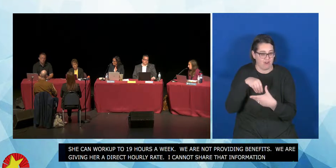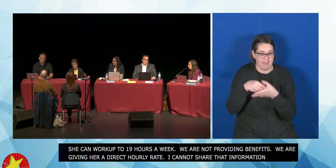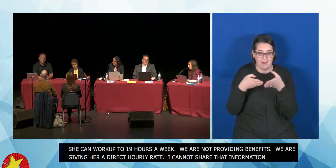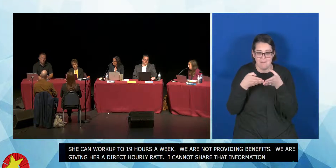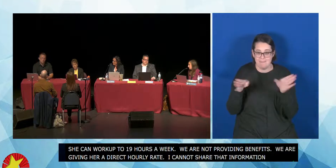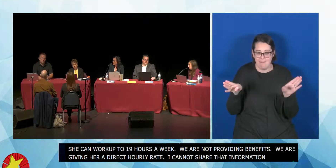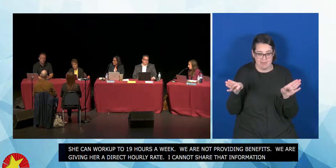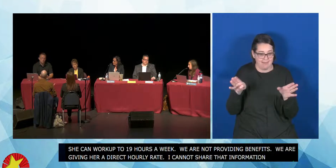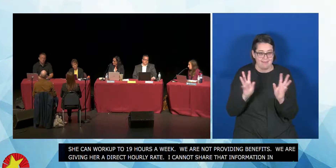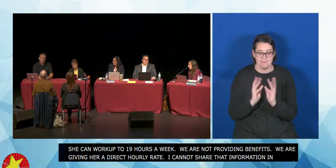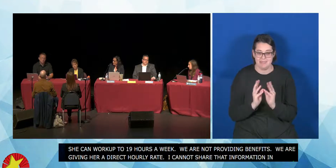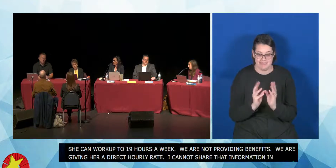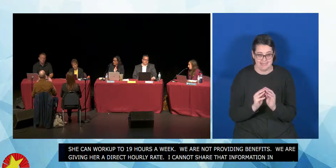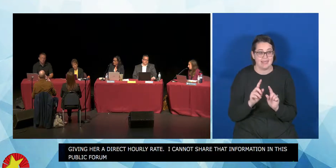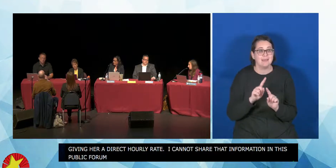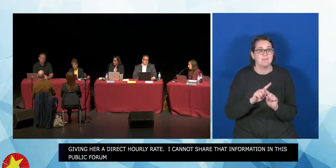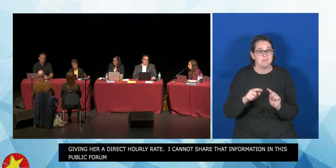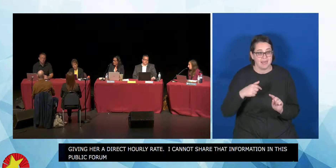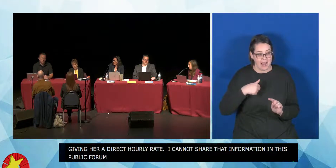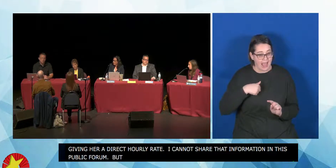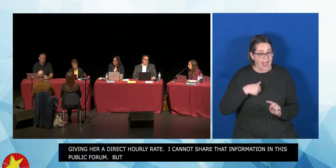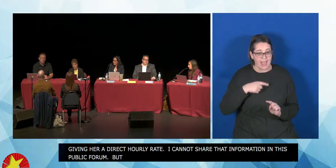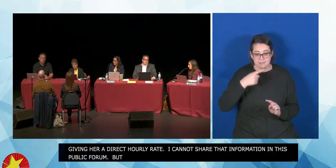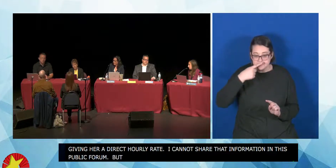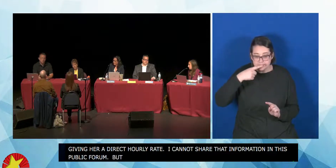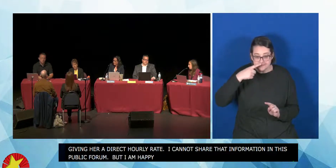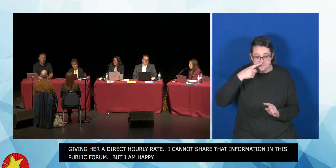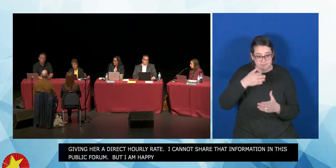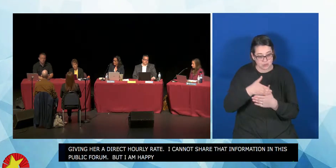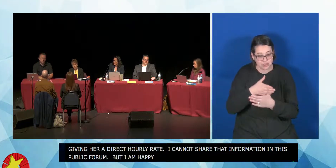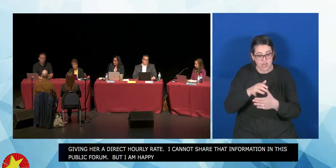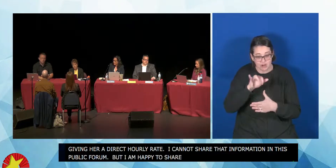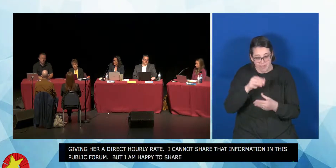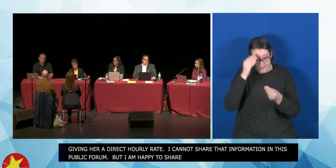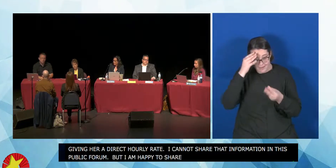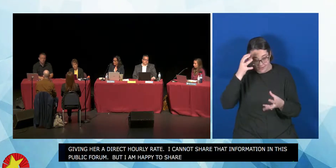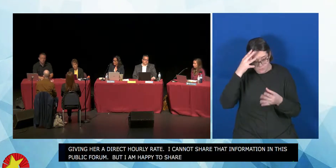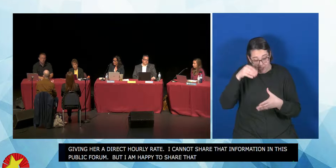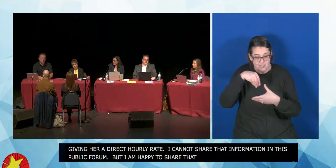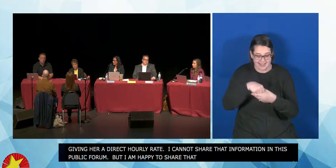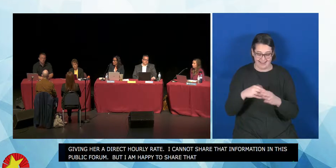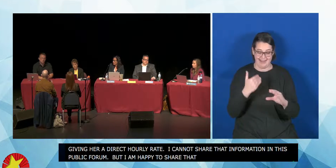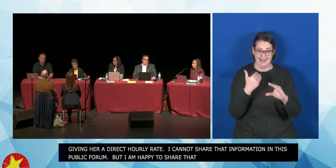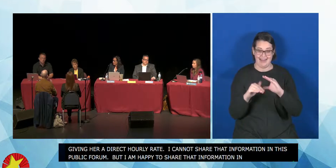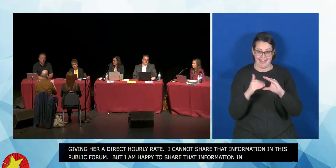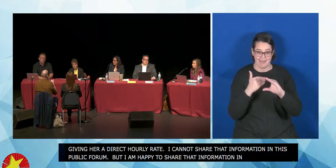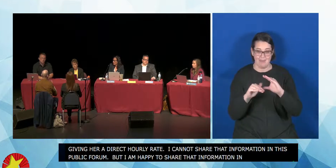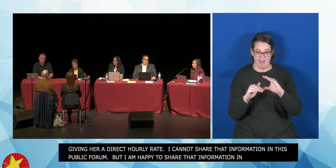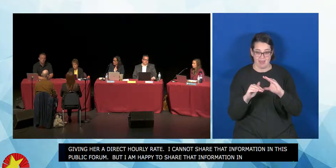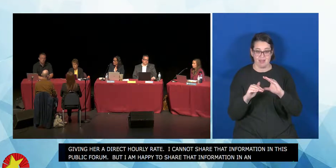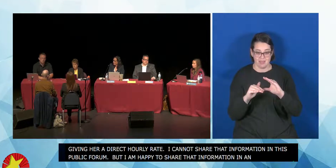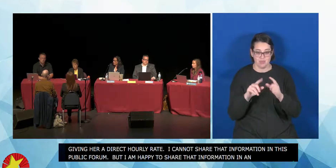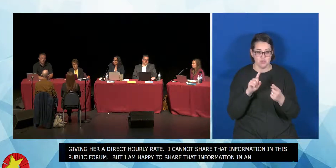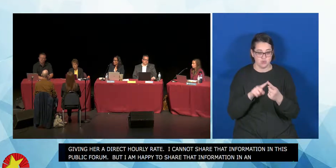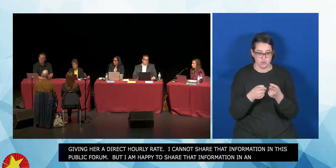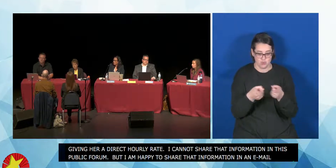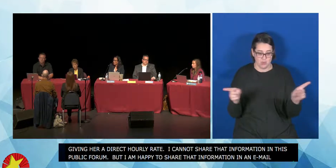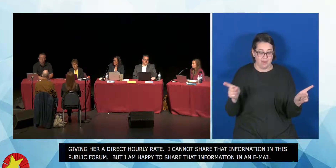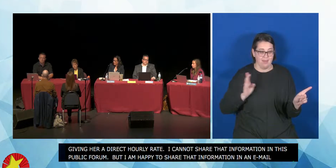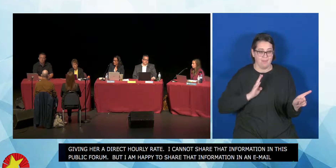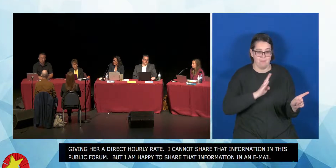forum, but I am happy to share that information in an email to the